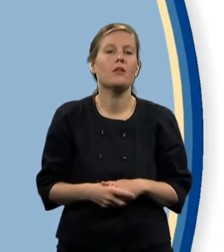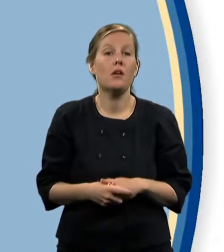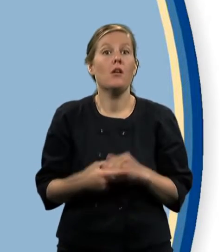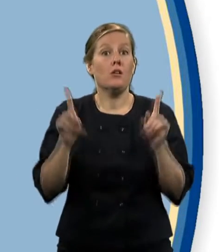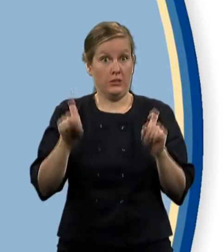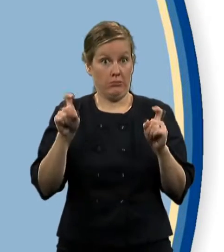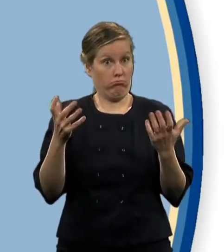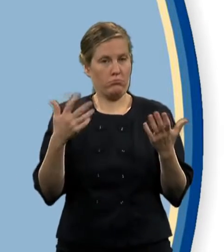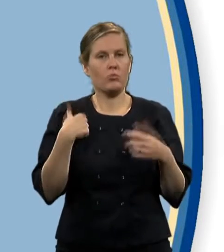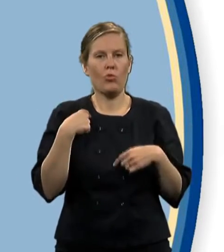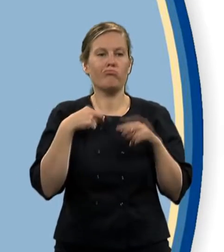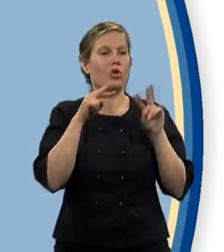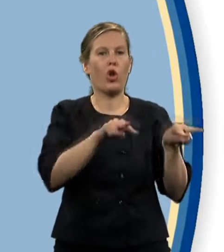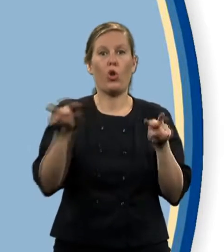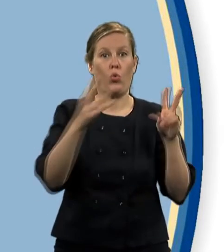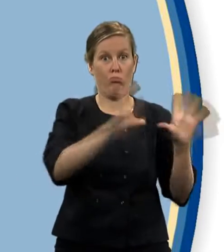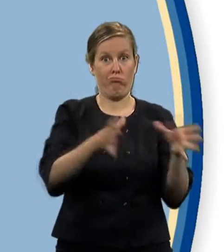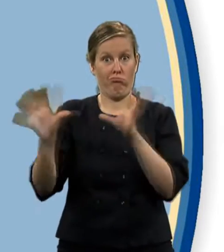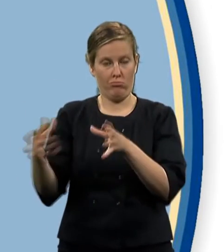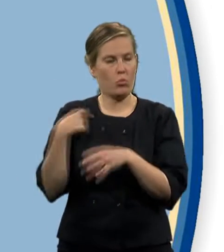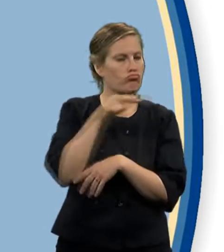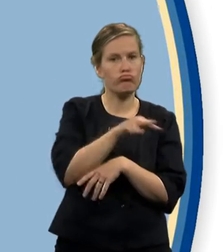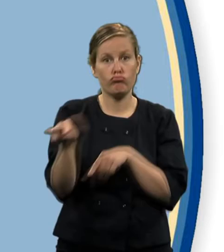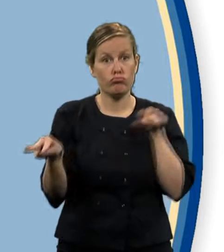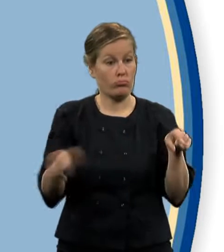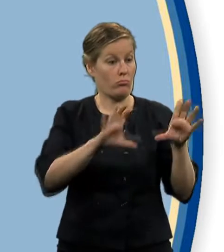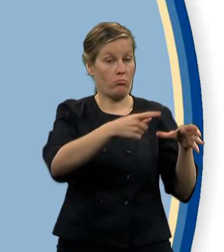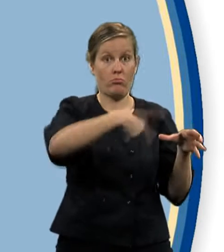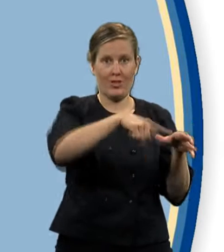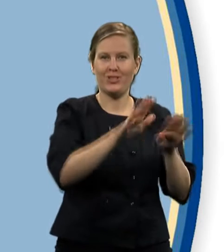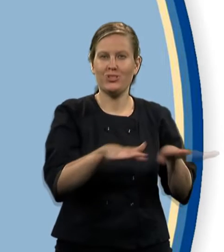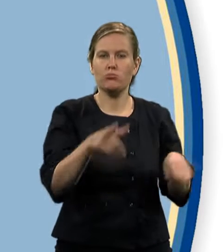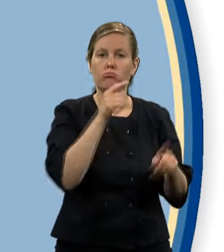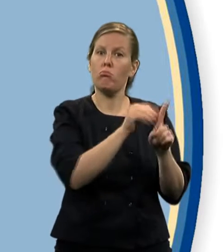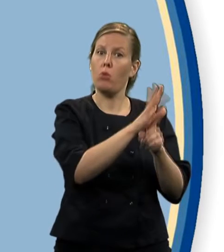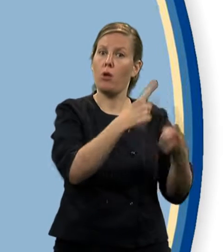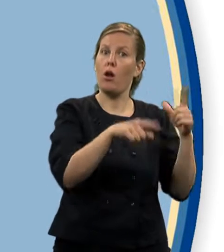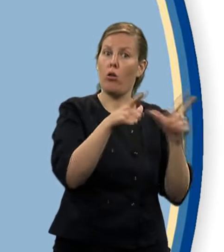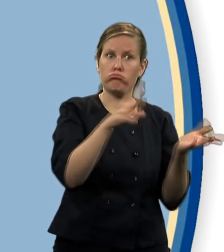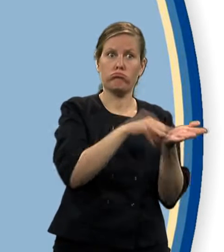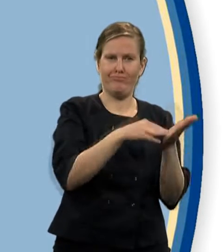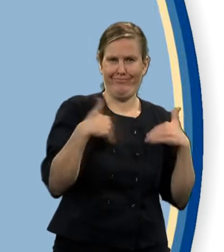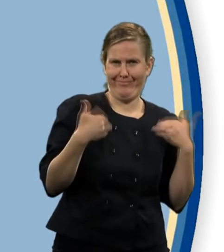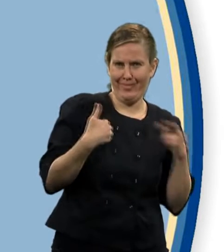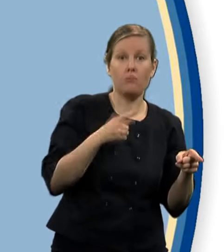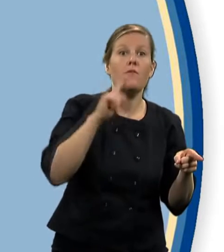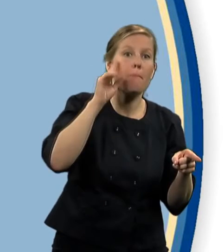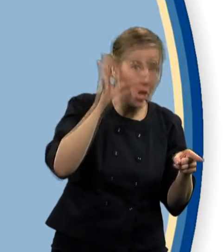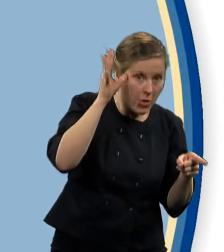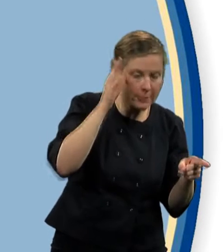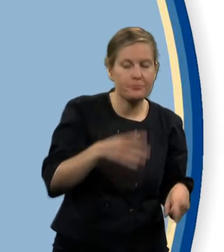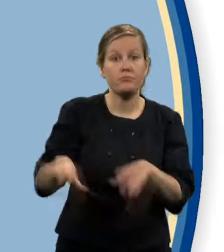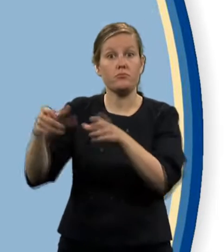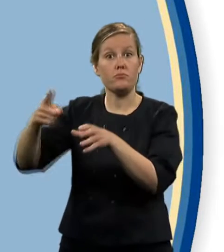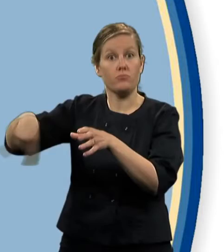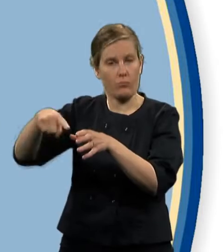way. And so we looked at groups of children exposed to sign languages from their deaf parents early in life, and groups of children exposed to